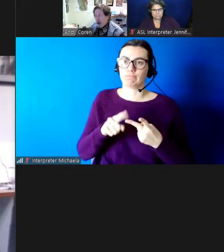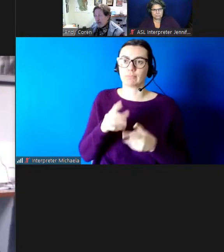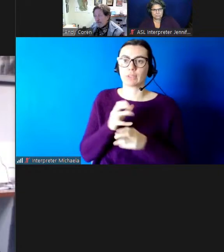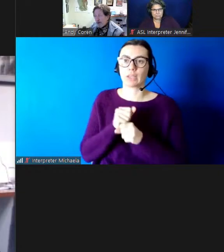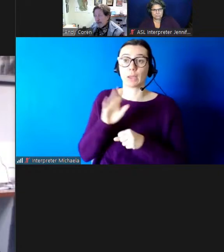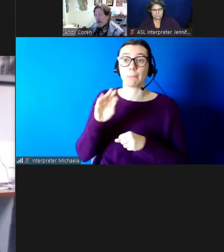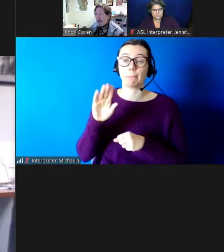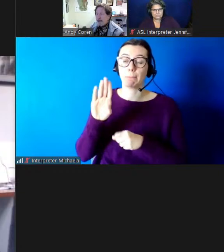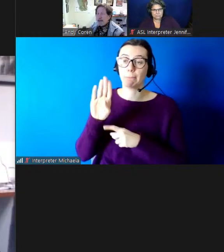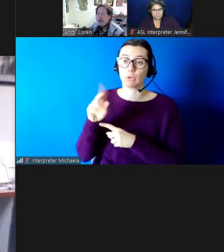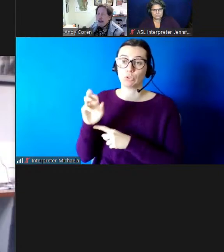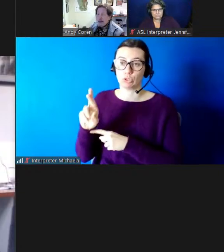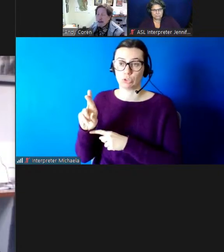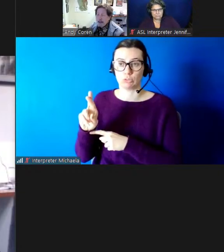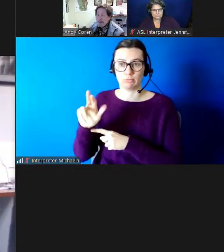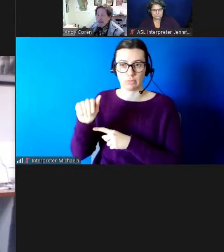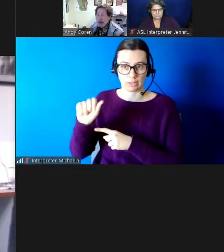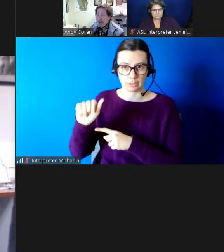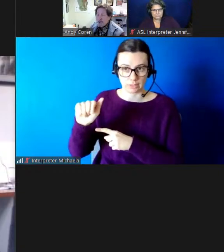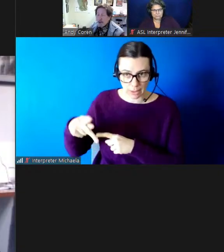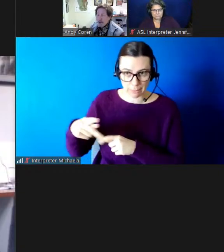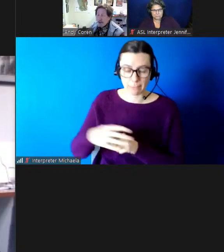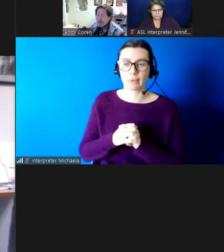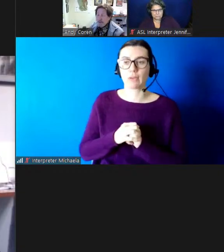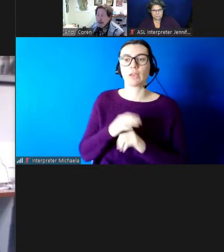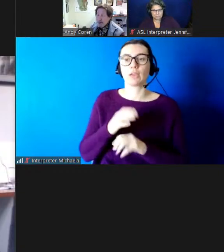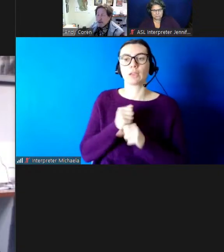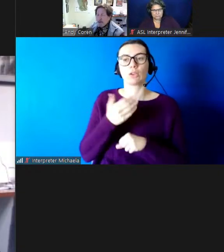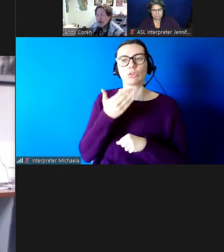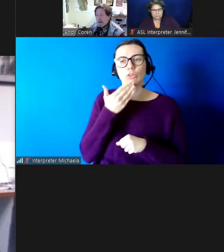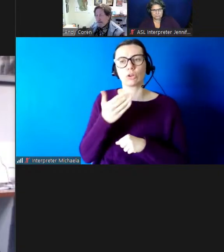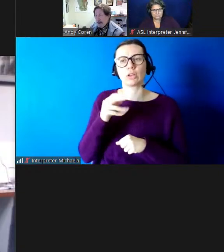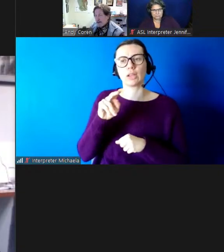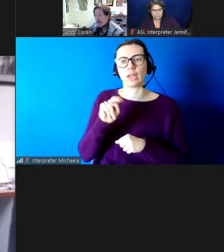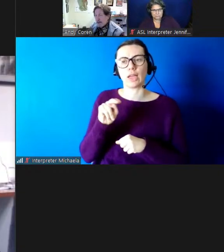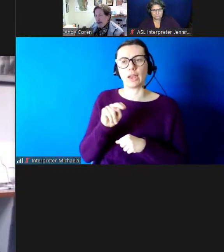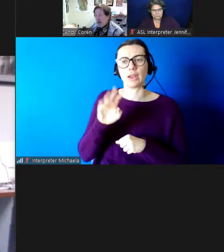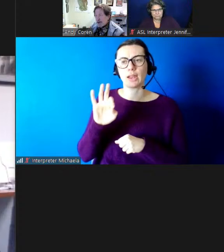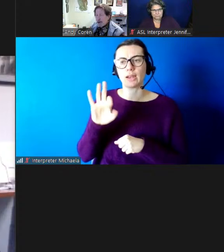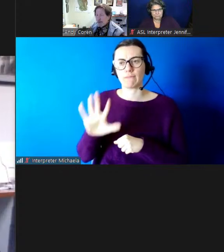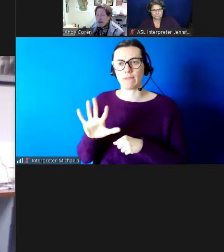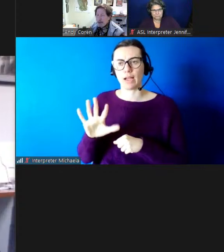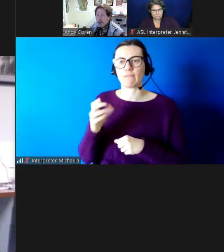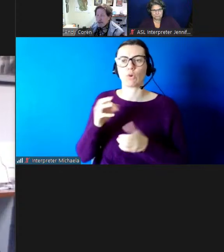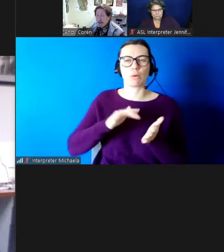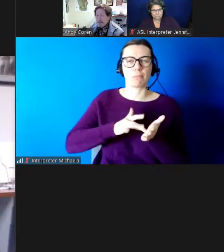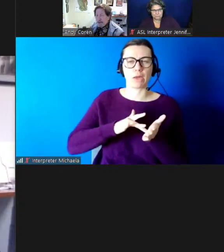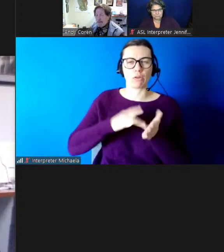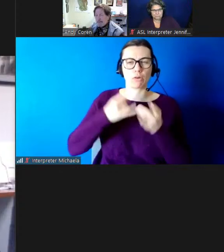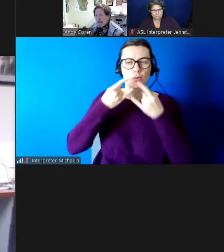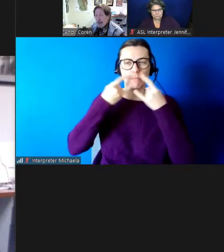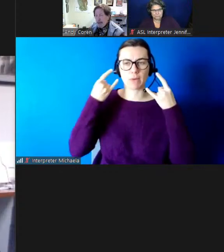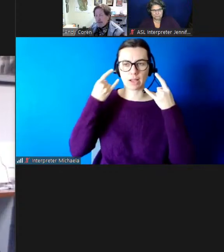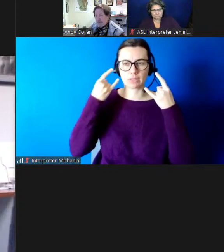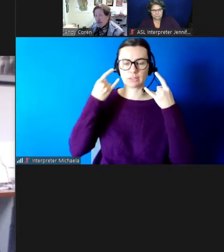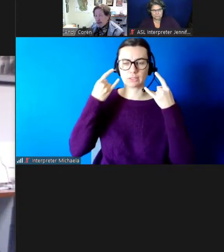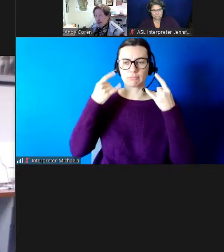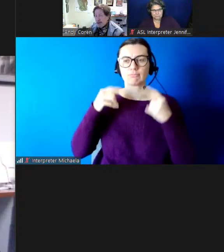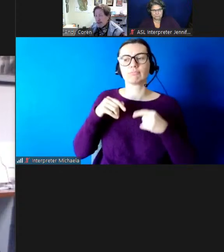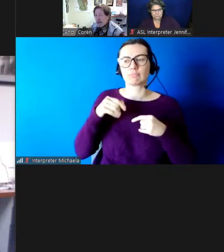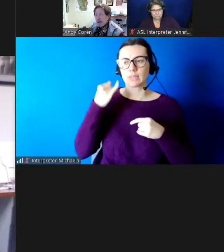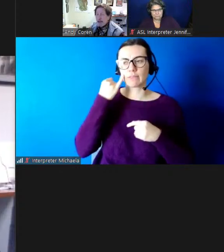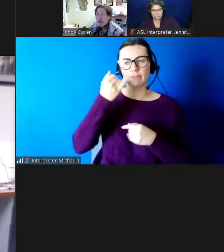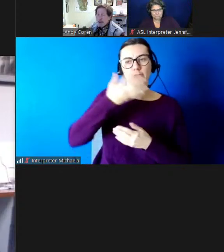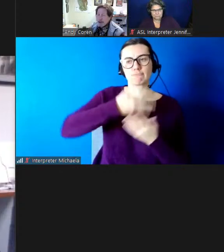a well-fitting N95 or at least medical grade mask now when you're around other people. If you